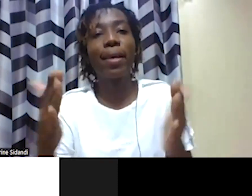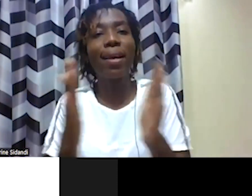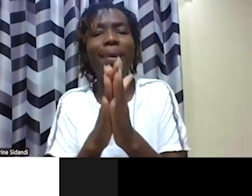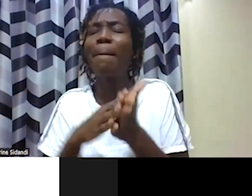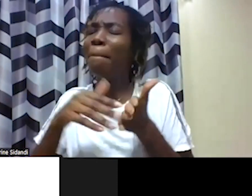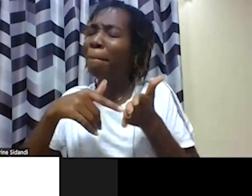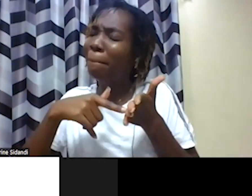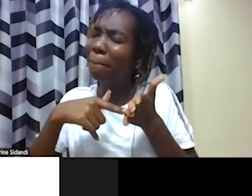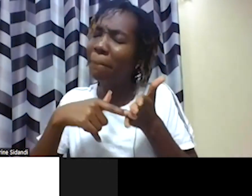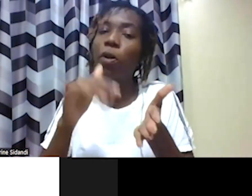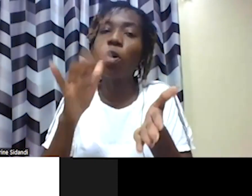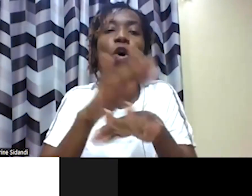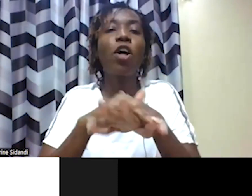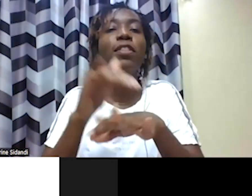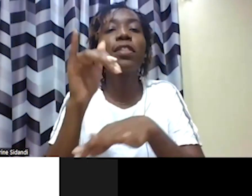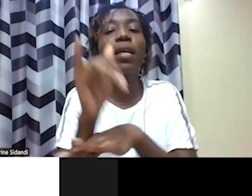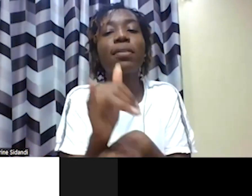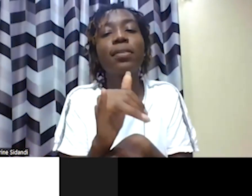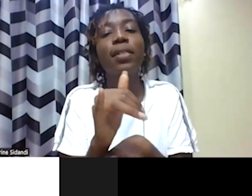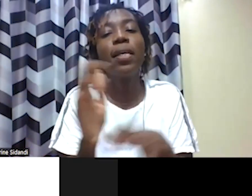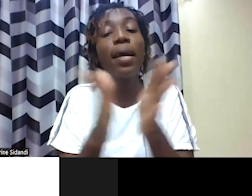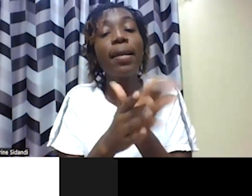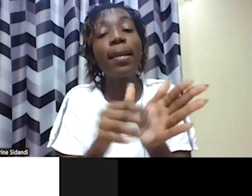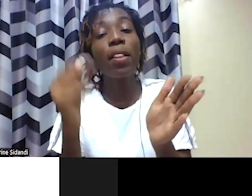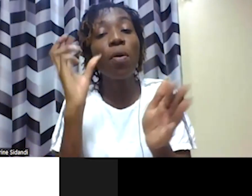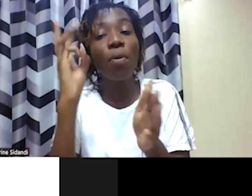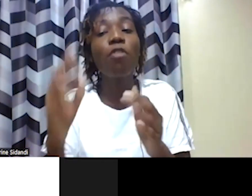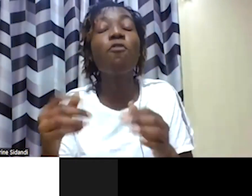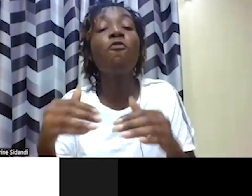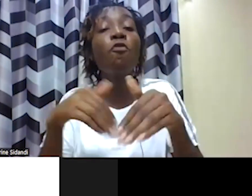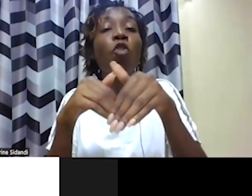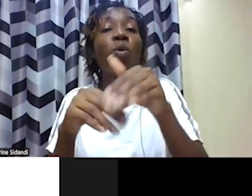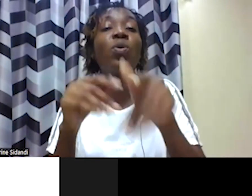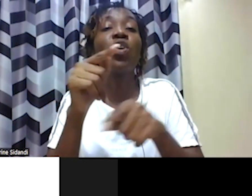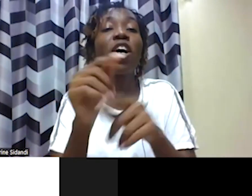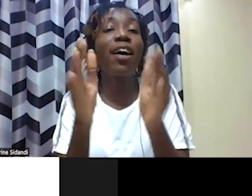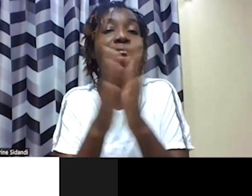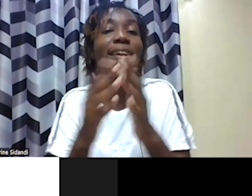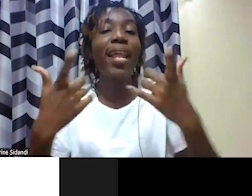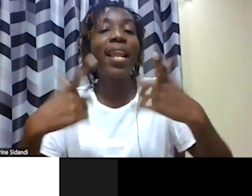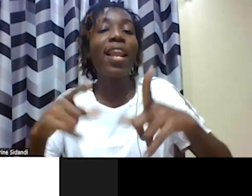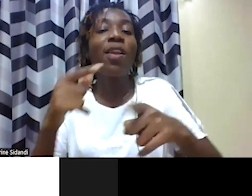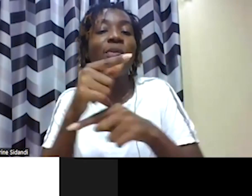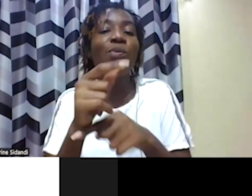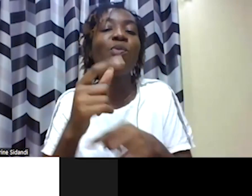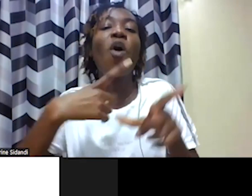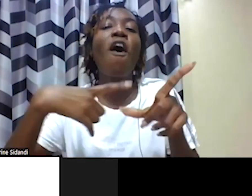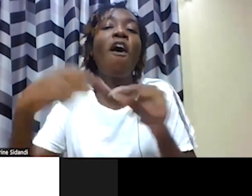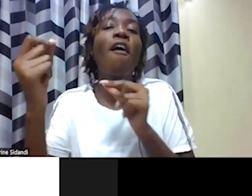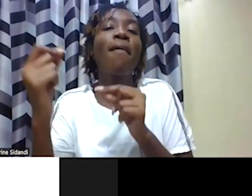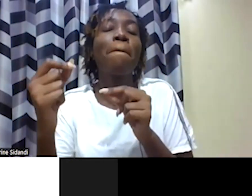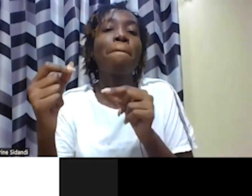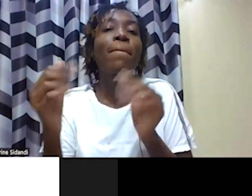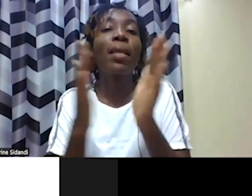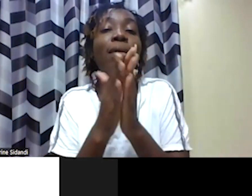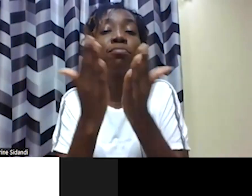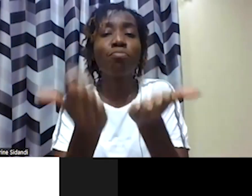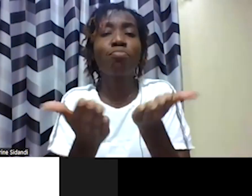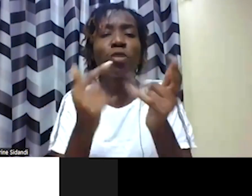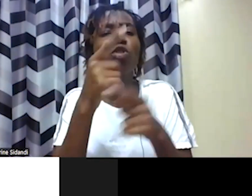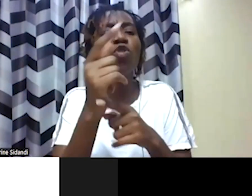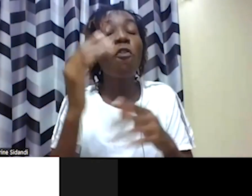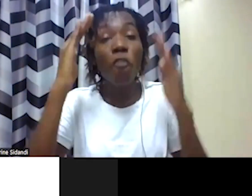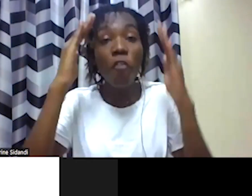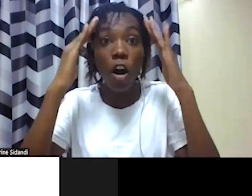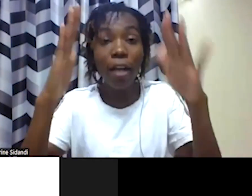it. Providence will follow you, even the providence of being allowed to just go, provided you're focused